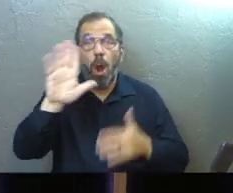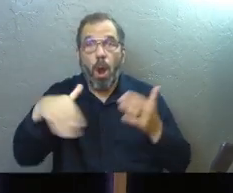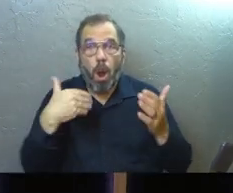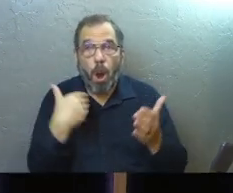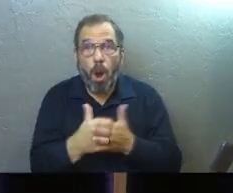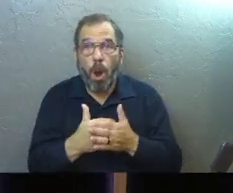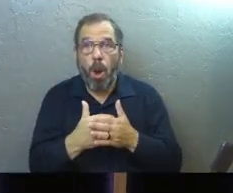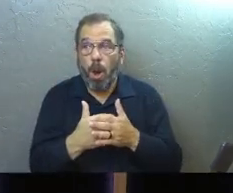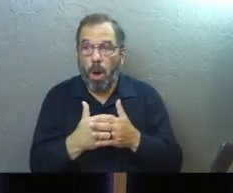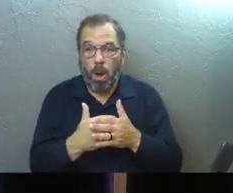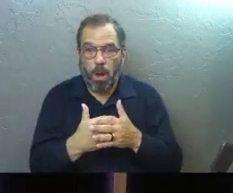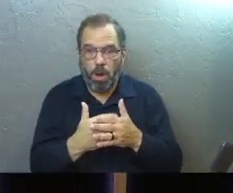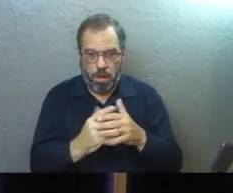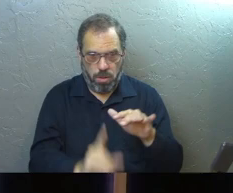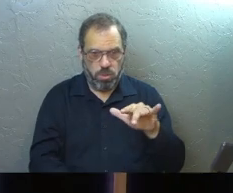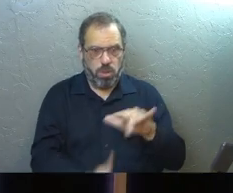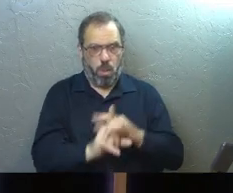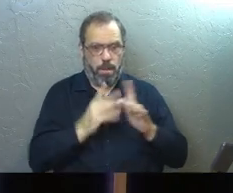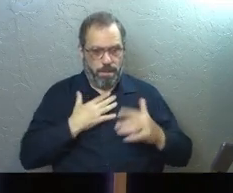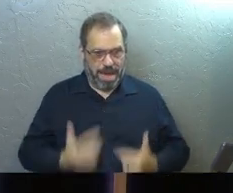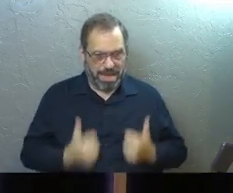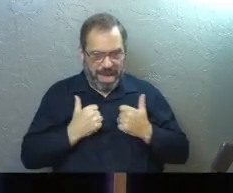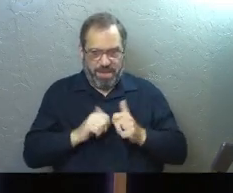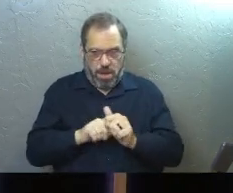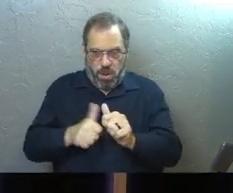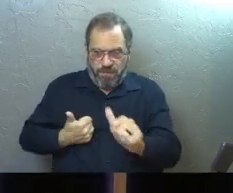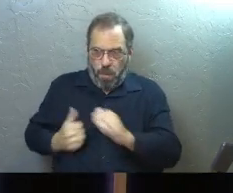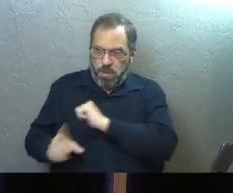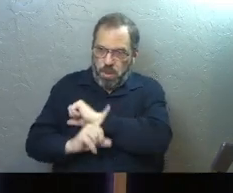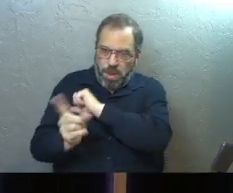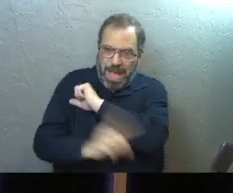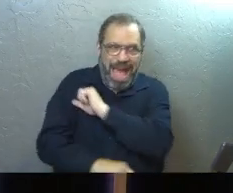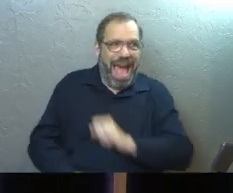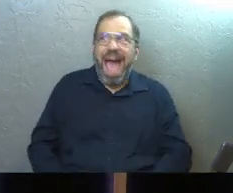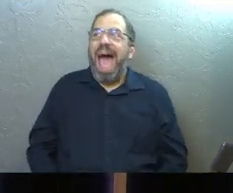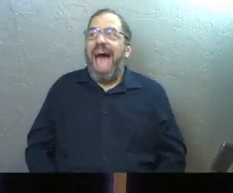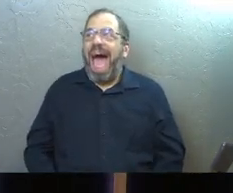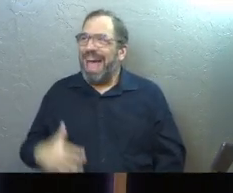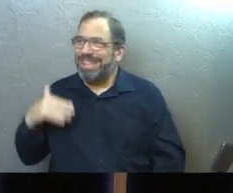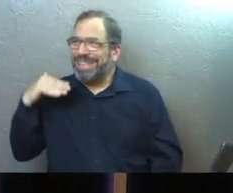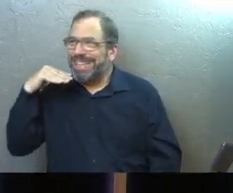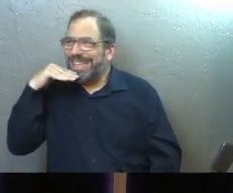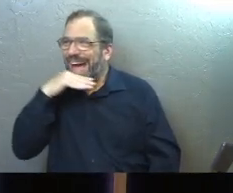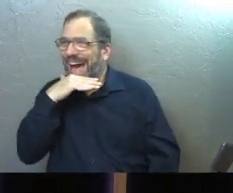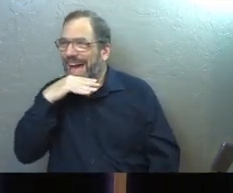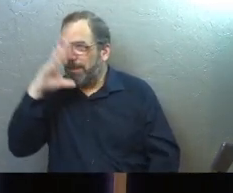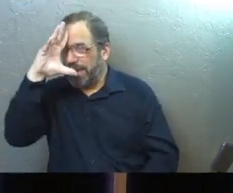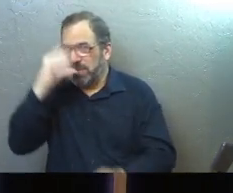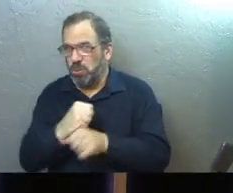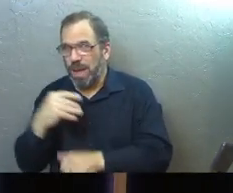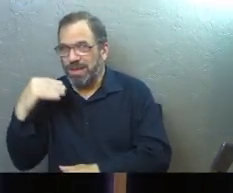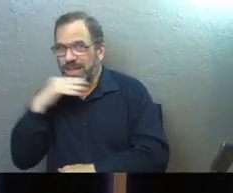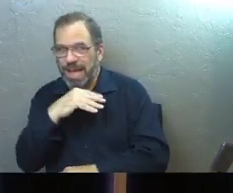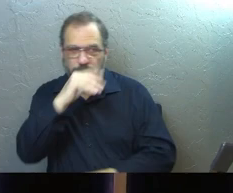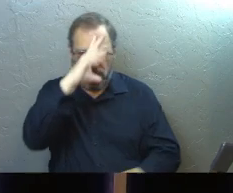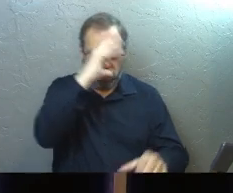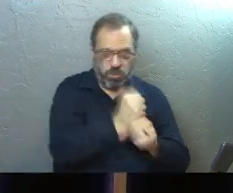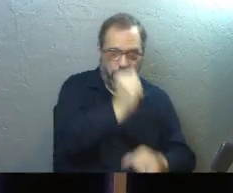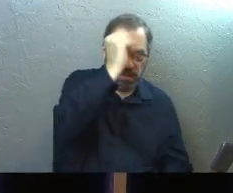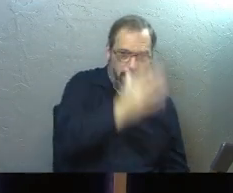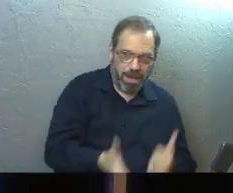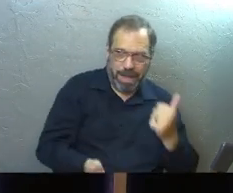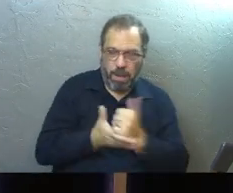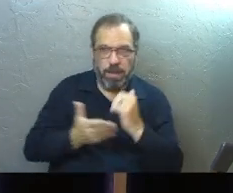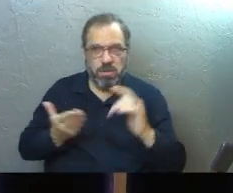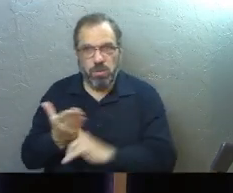those things come to us. And in order to avoid those consequences, we tell the lie because we trust the lie and we don't trust God to